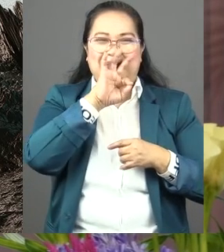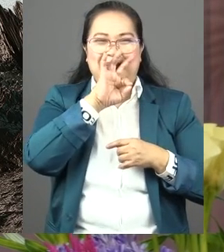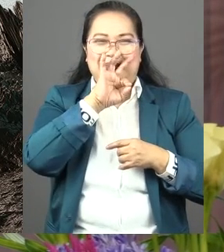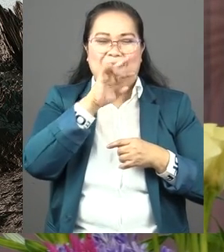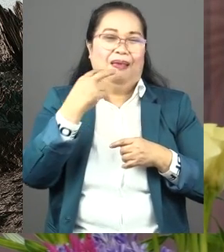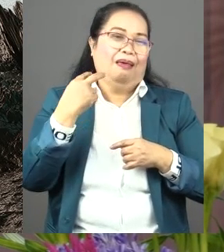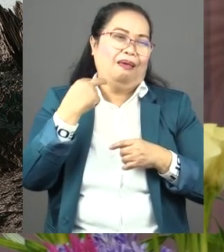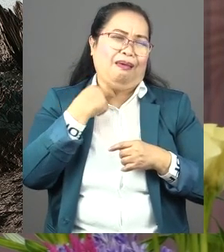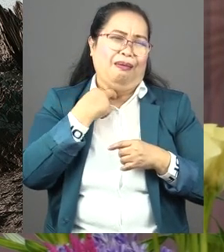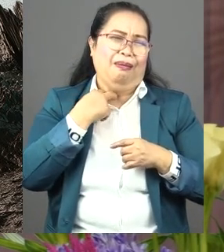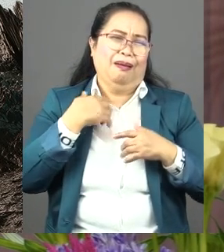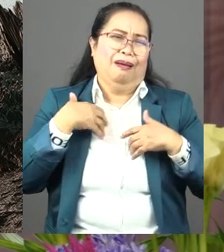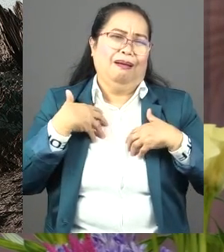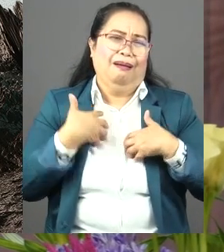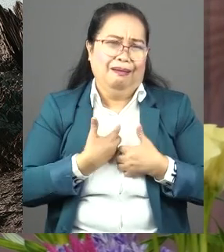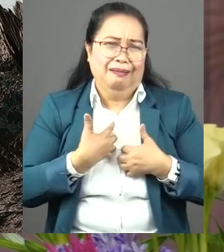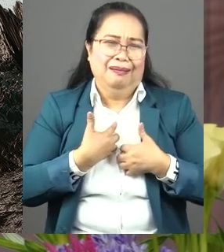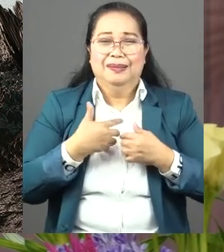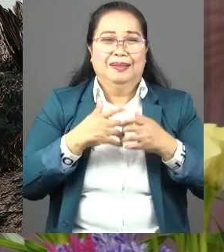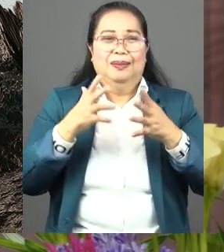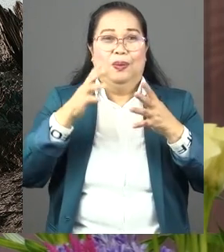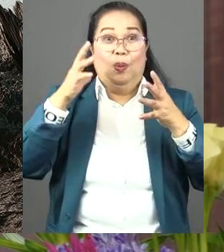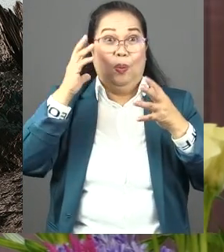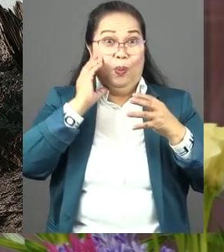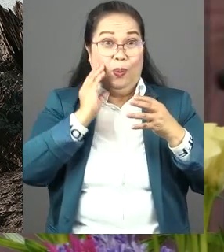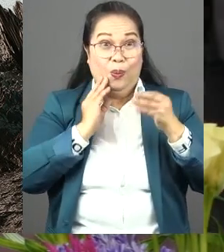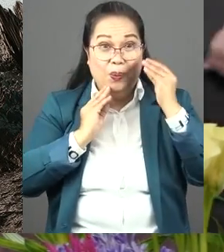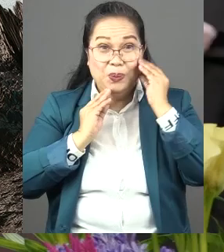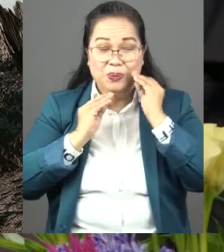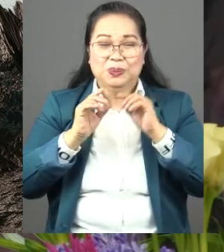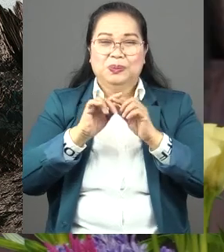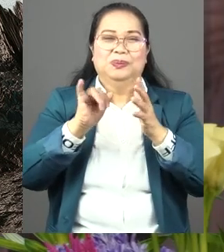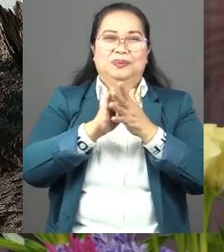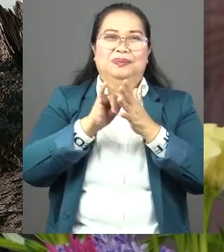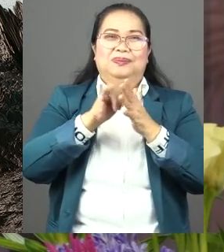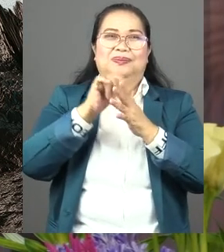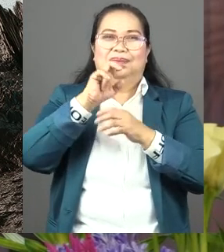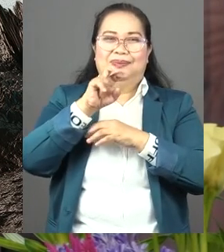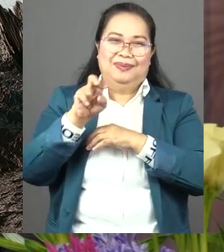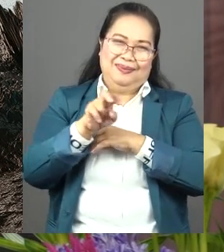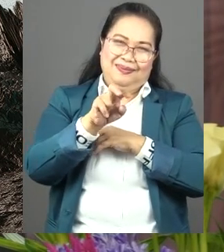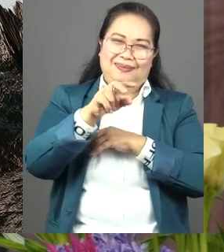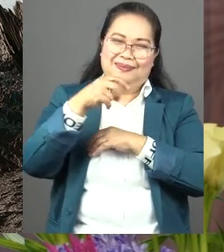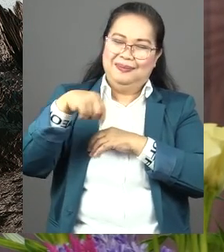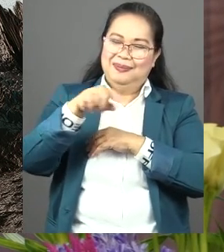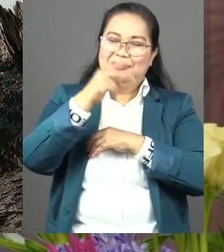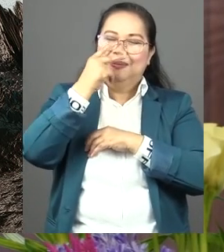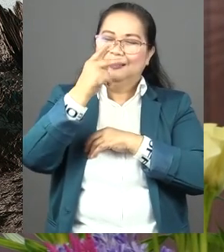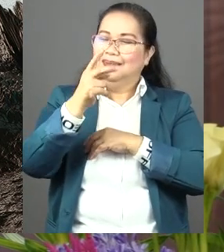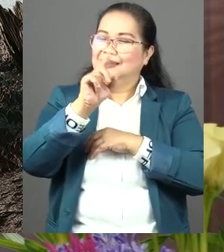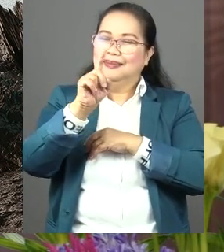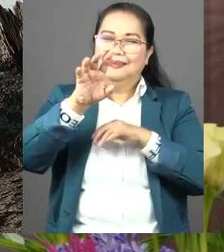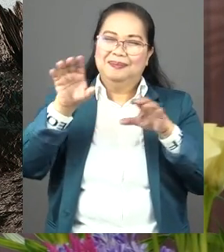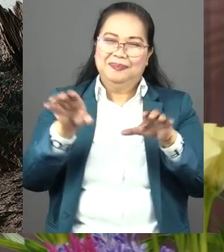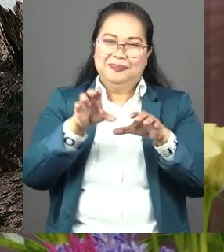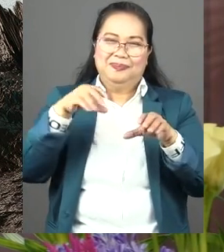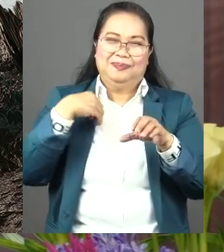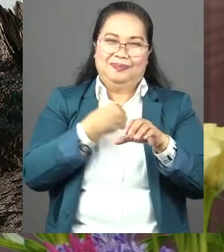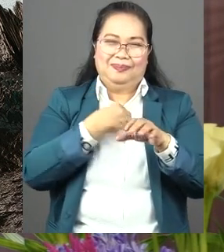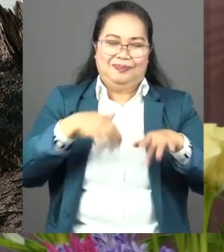frustrating, draining adventure, but it is a journey where we can see what work in our